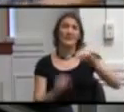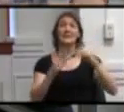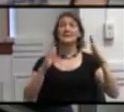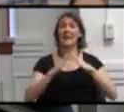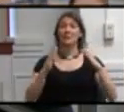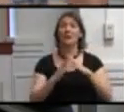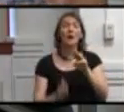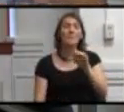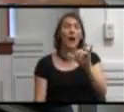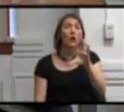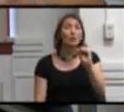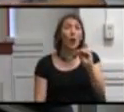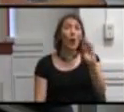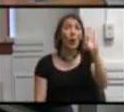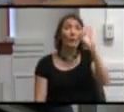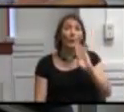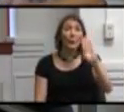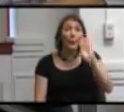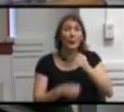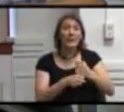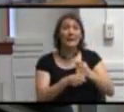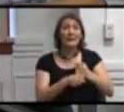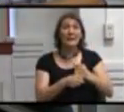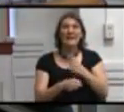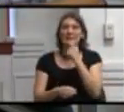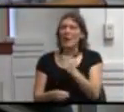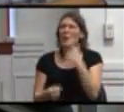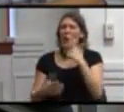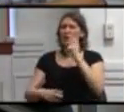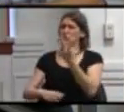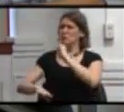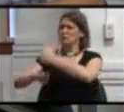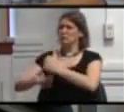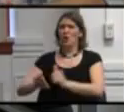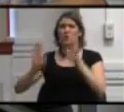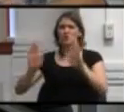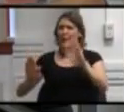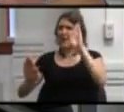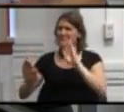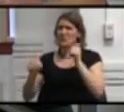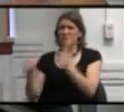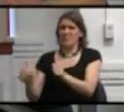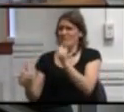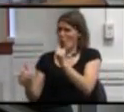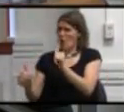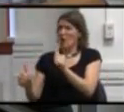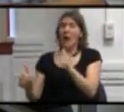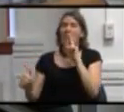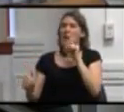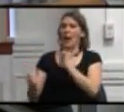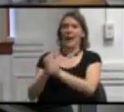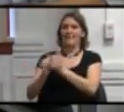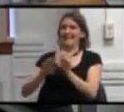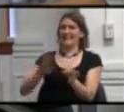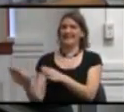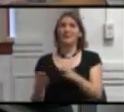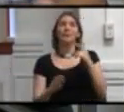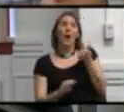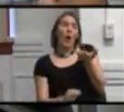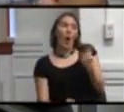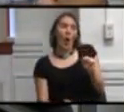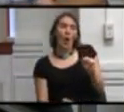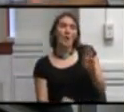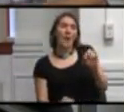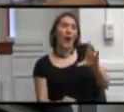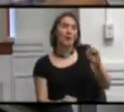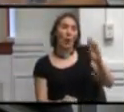it's a microbrewery, not a brew pub. We figure we have two well-established, nice brew pubs already. We're not going to worry about that game. But we don't